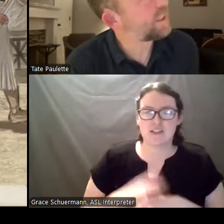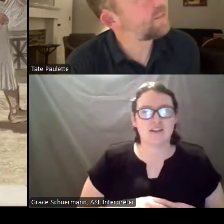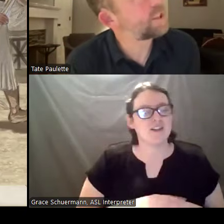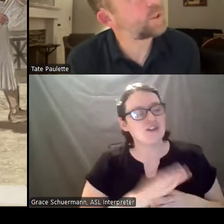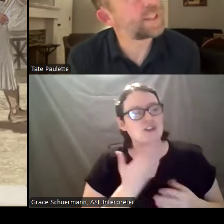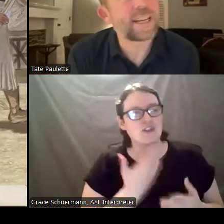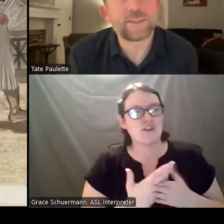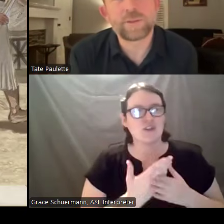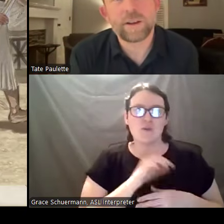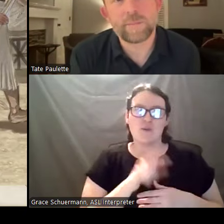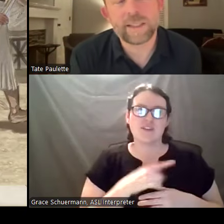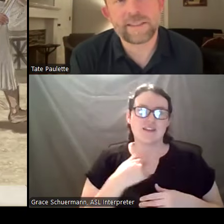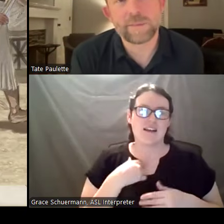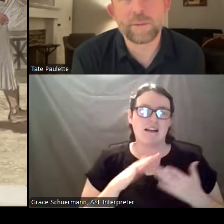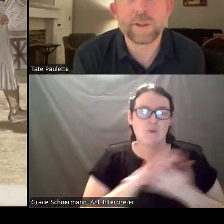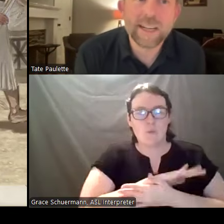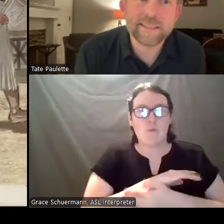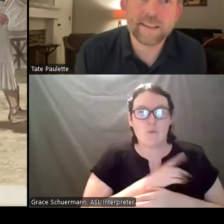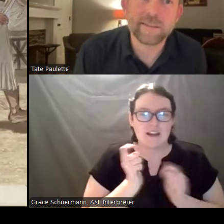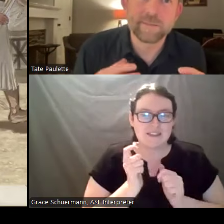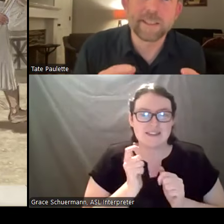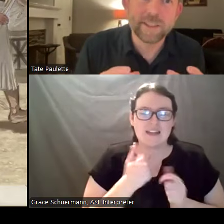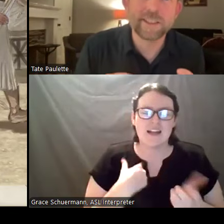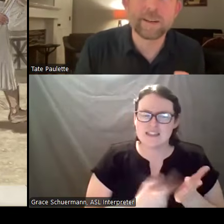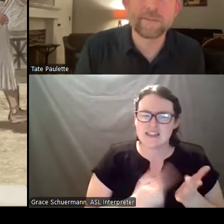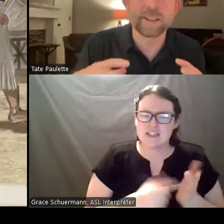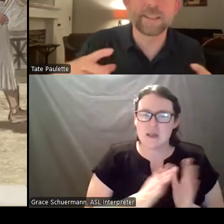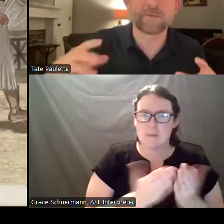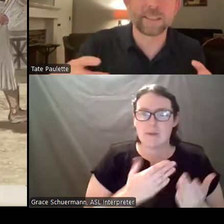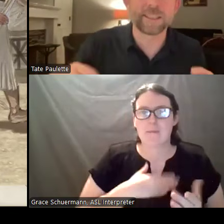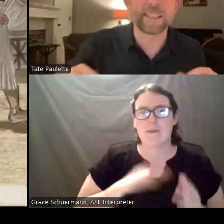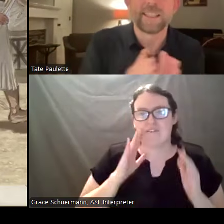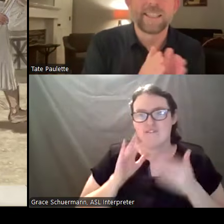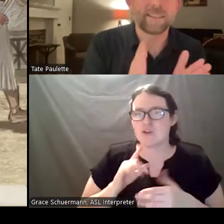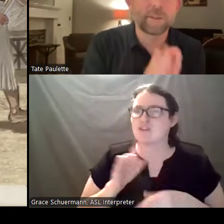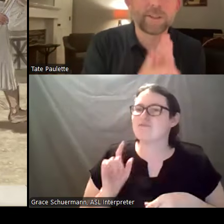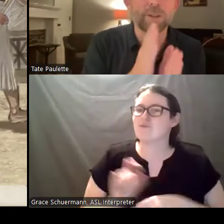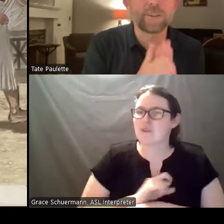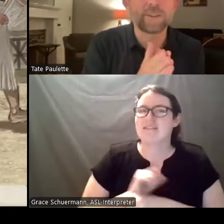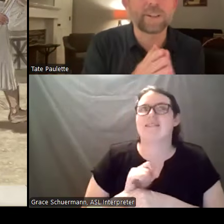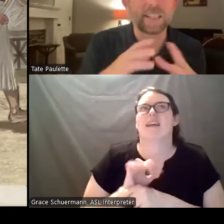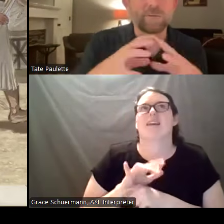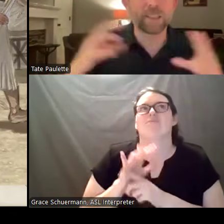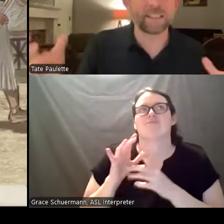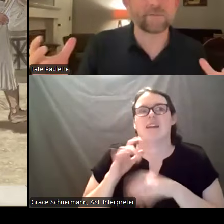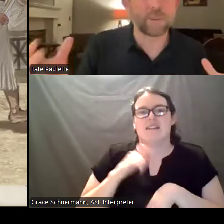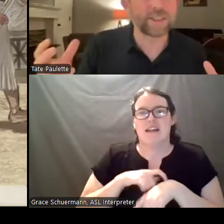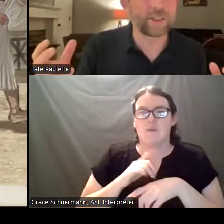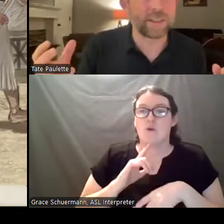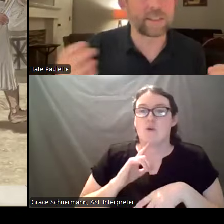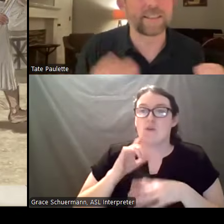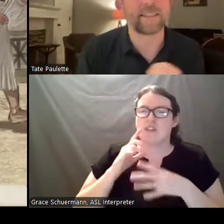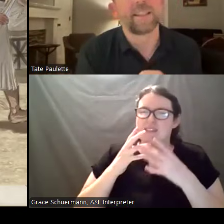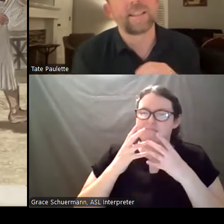over that very quickly, and I do talk about it some in the book. But as I mentioned here, my focus is really it's this period where we start getting really